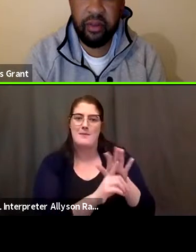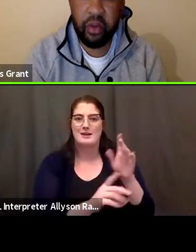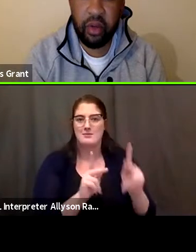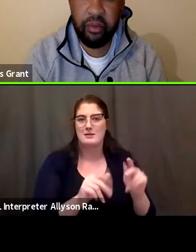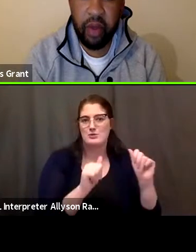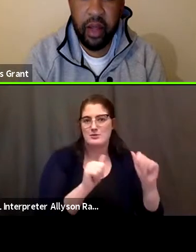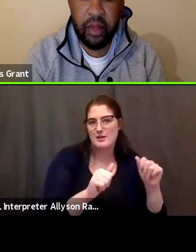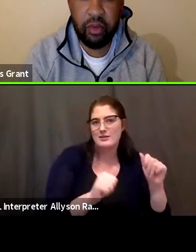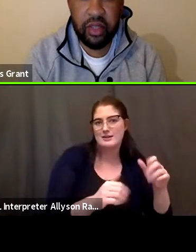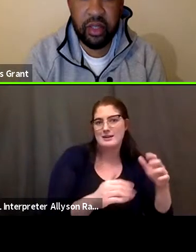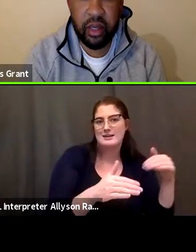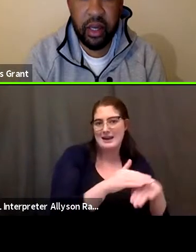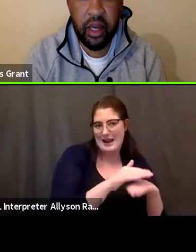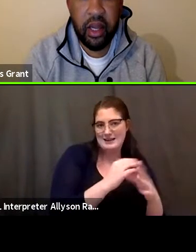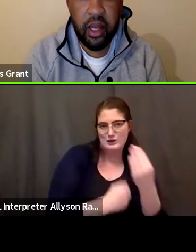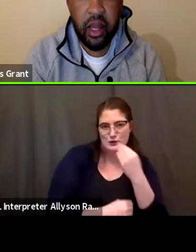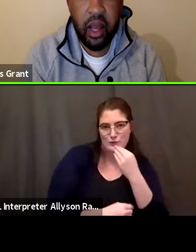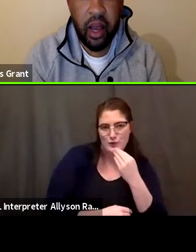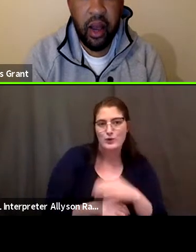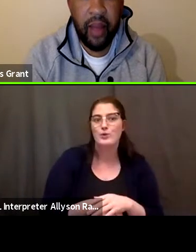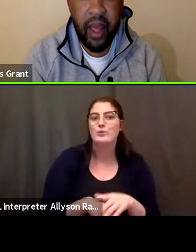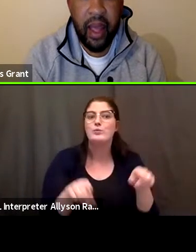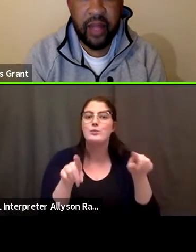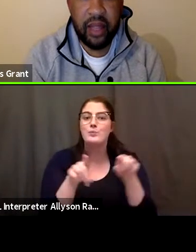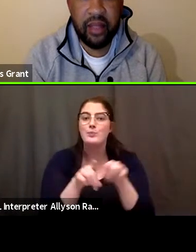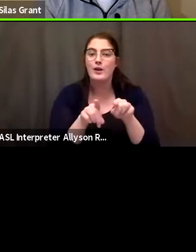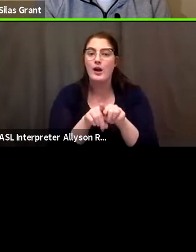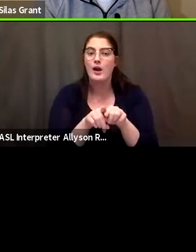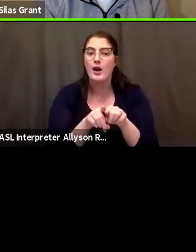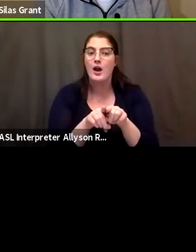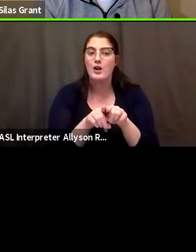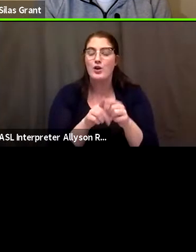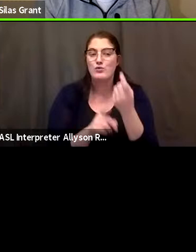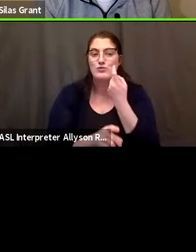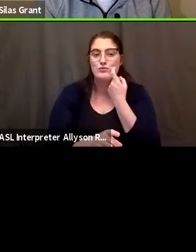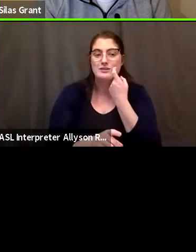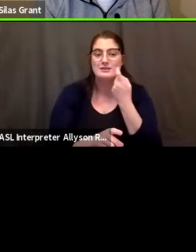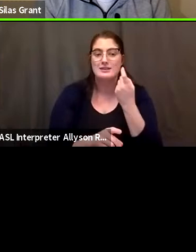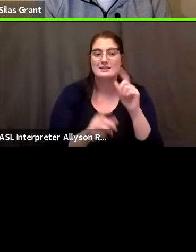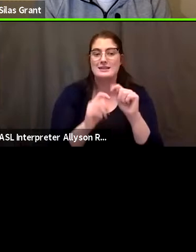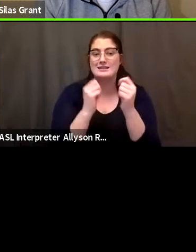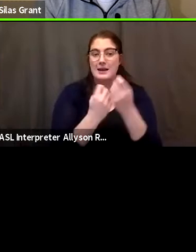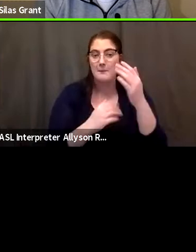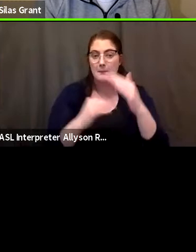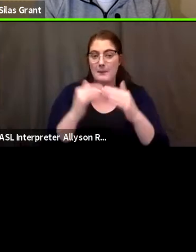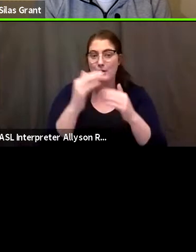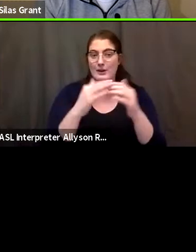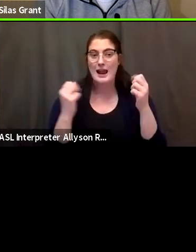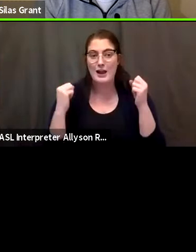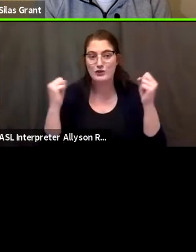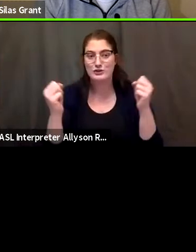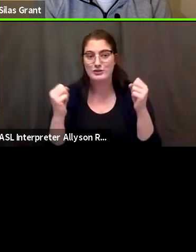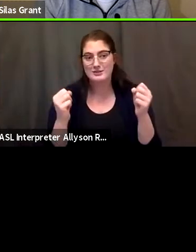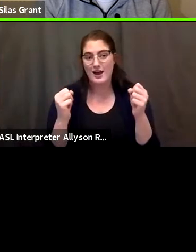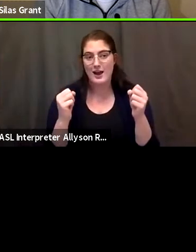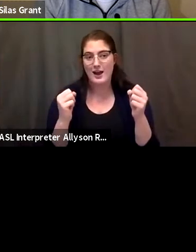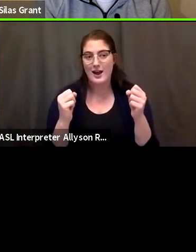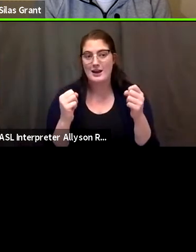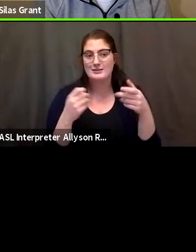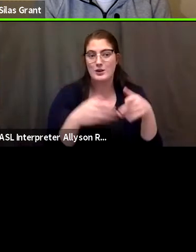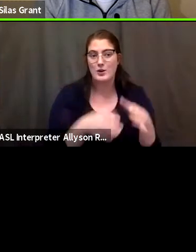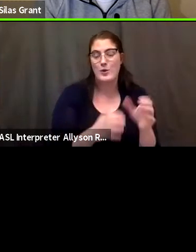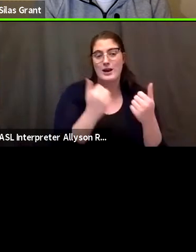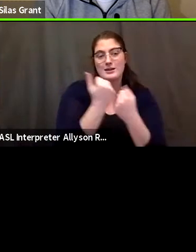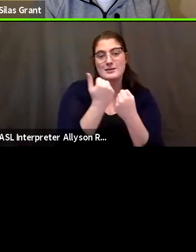volunteered at Food and Friends recently as a team building exercise and also a way to support